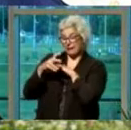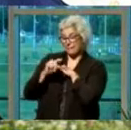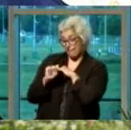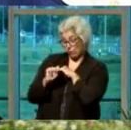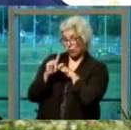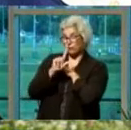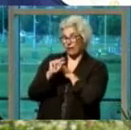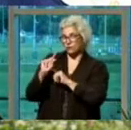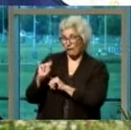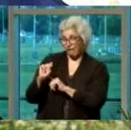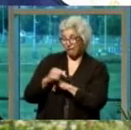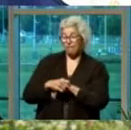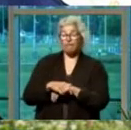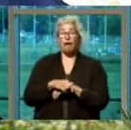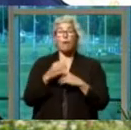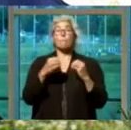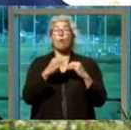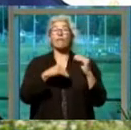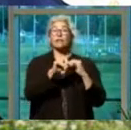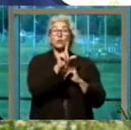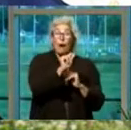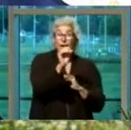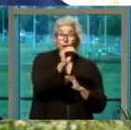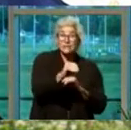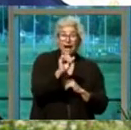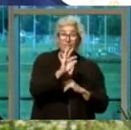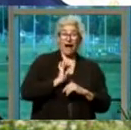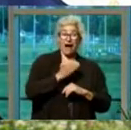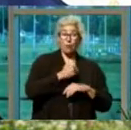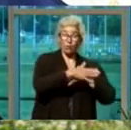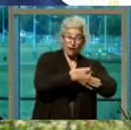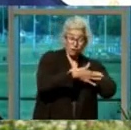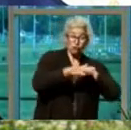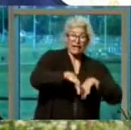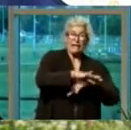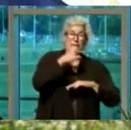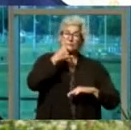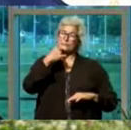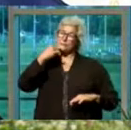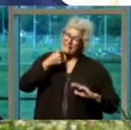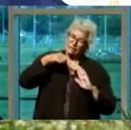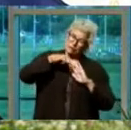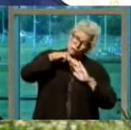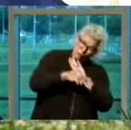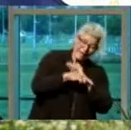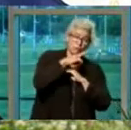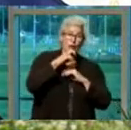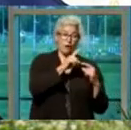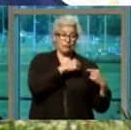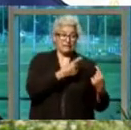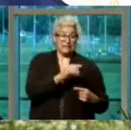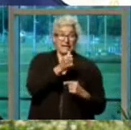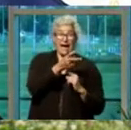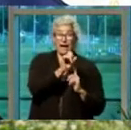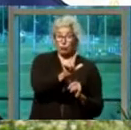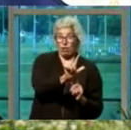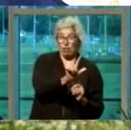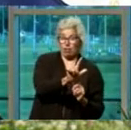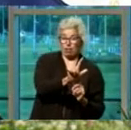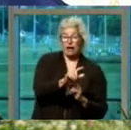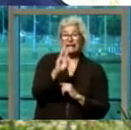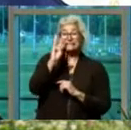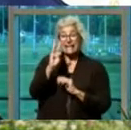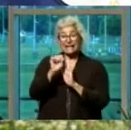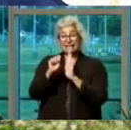more than 20% of our country has experienced extreme or exceptional drought since April. For the six states that make up the